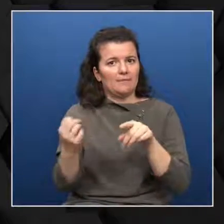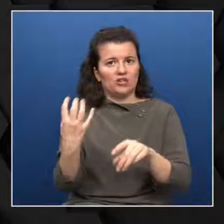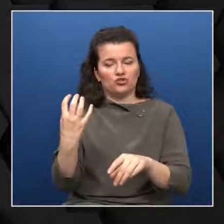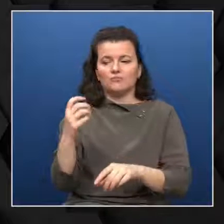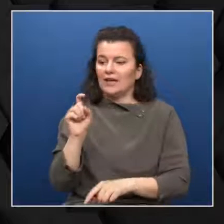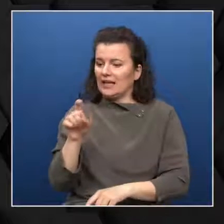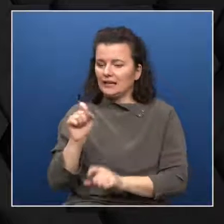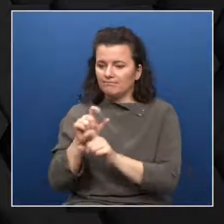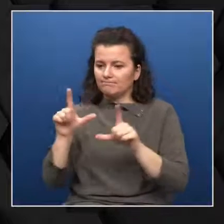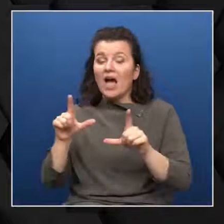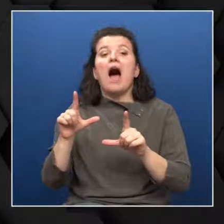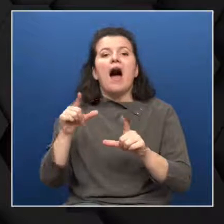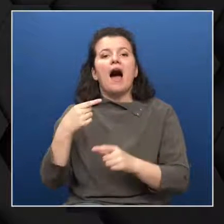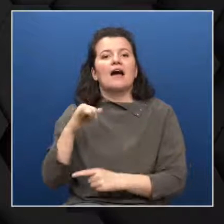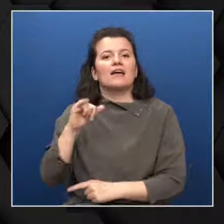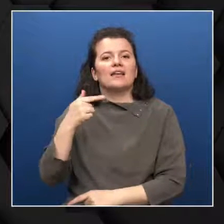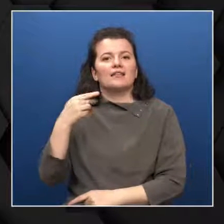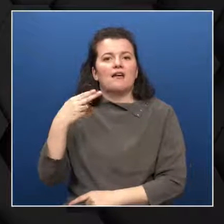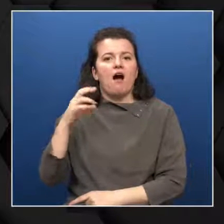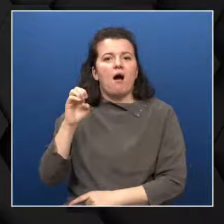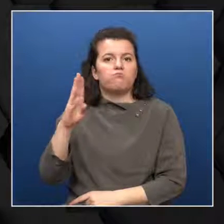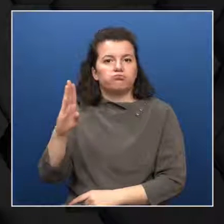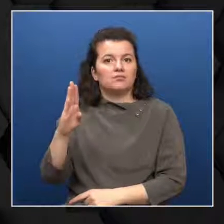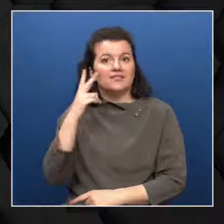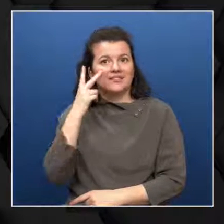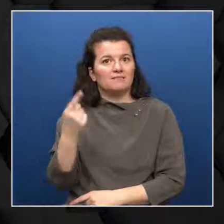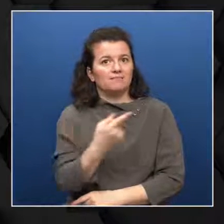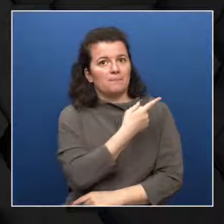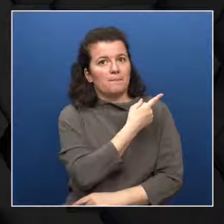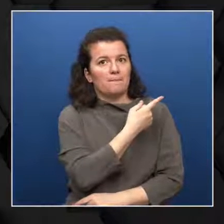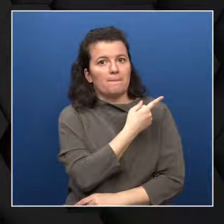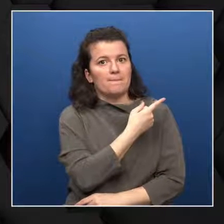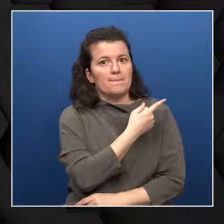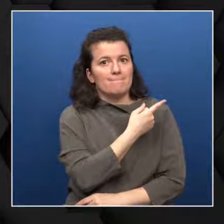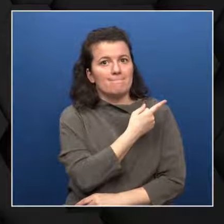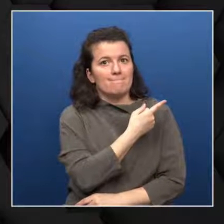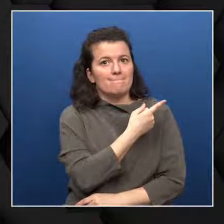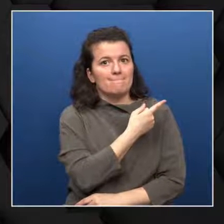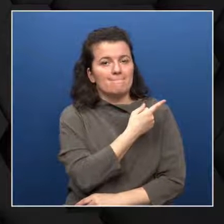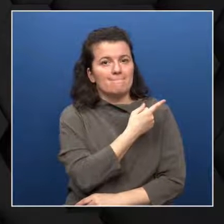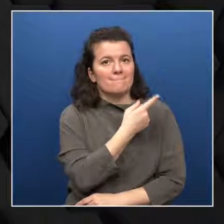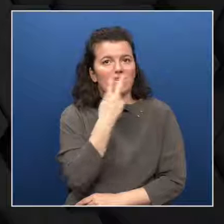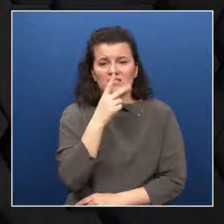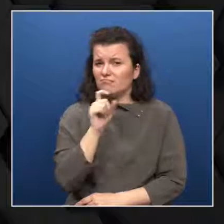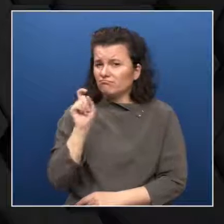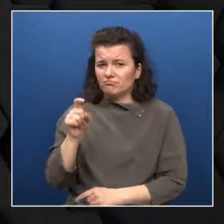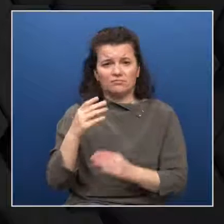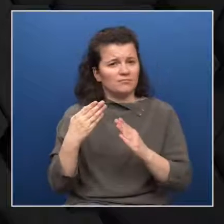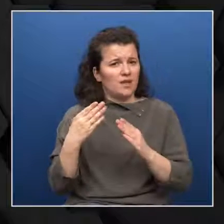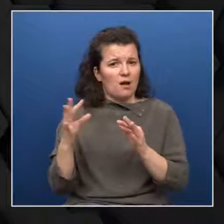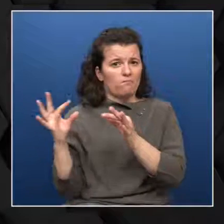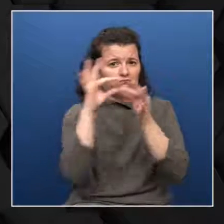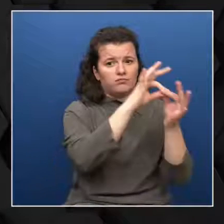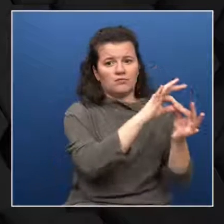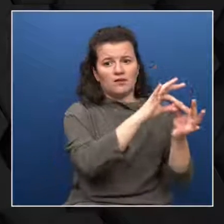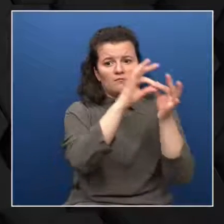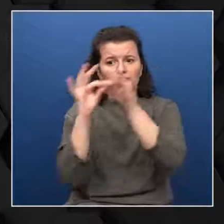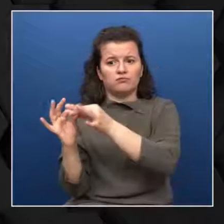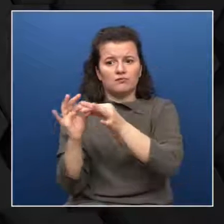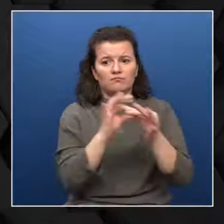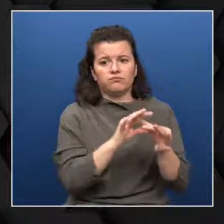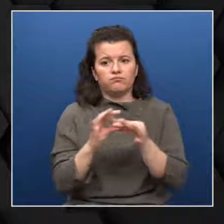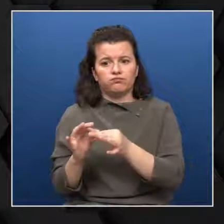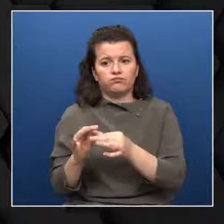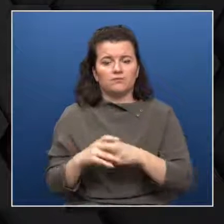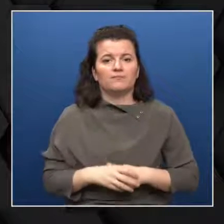repo. So it's tied into your alt tags. Let's go back there. You can inspect the HTML. And I must say, in one of